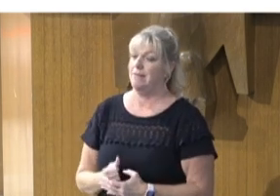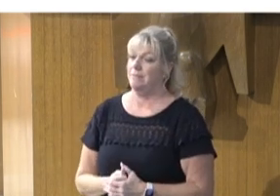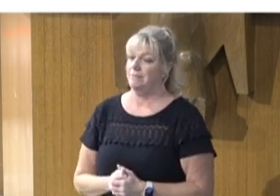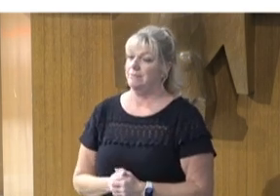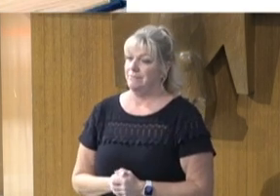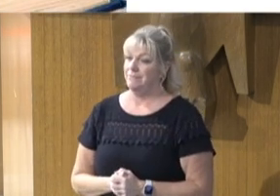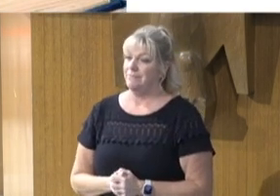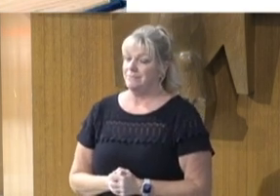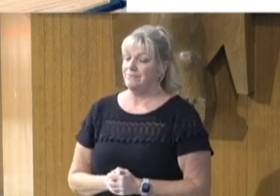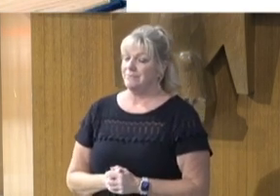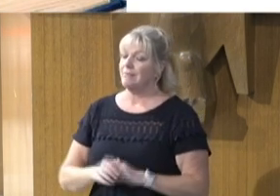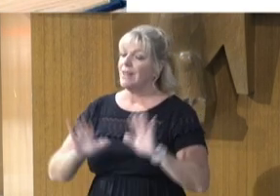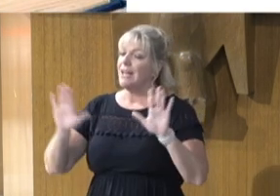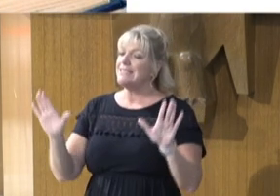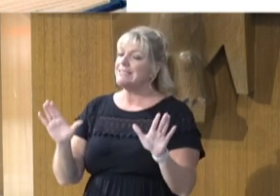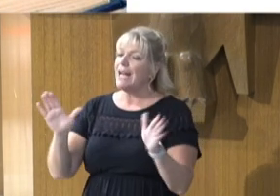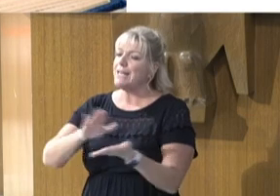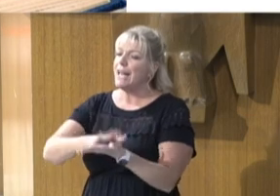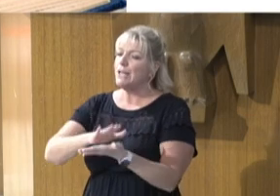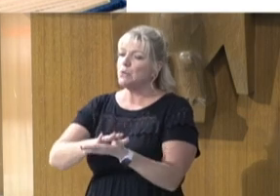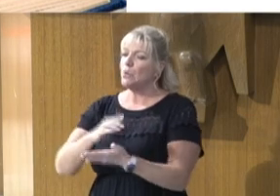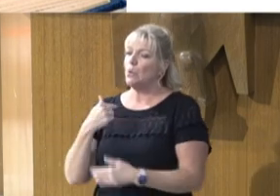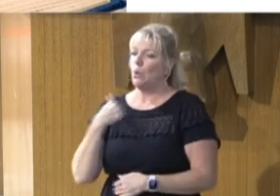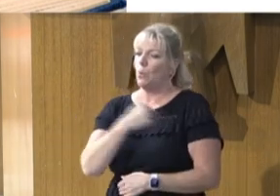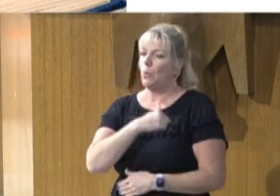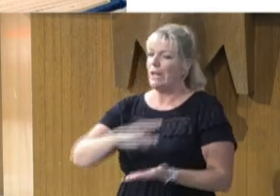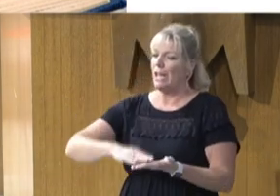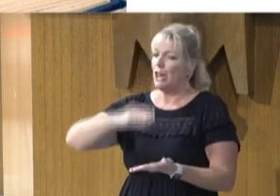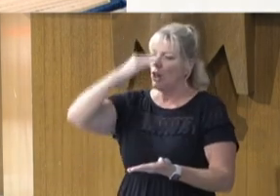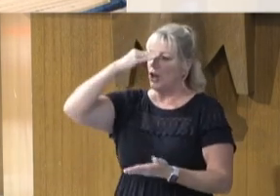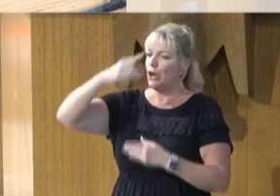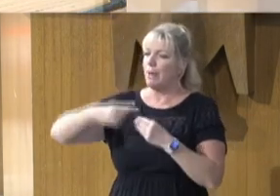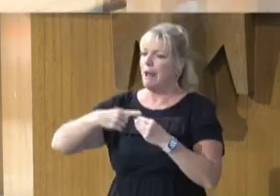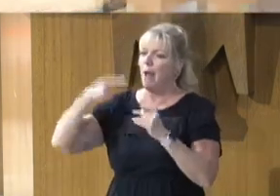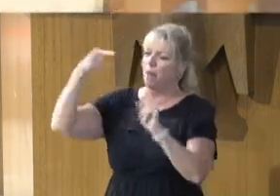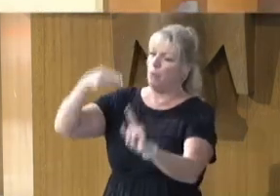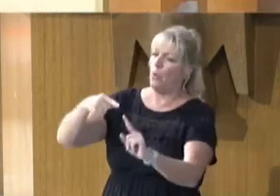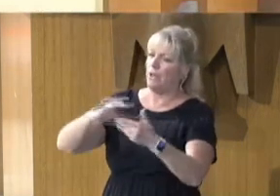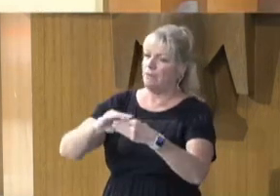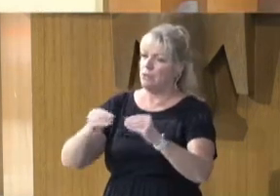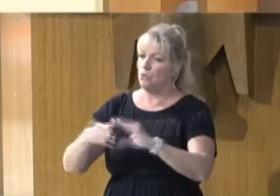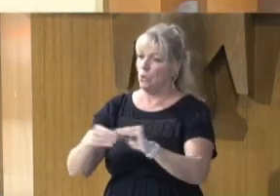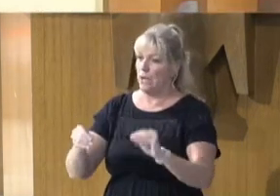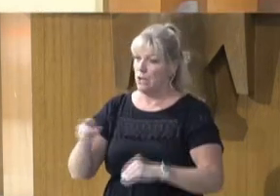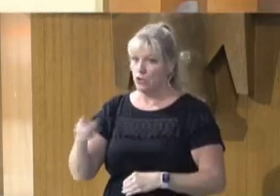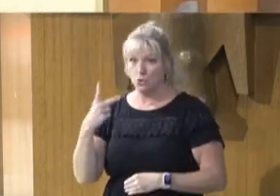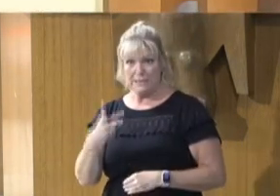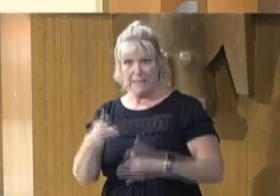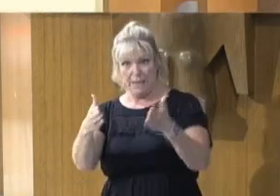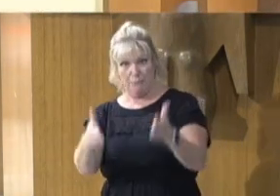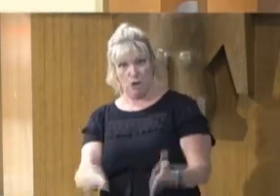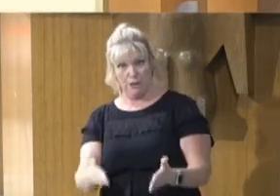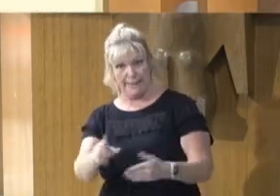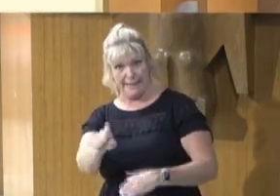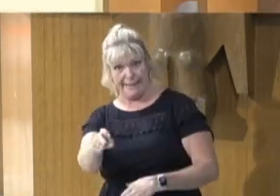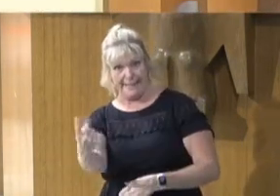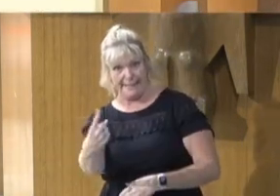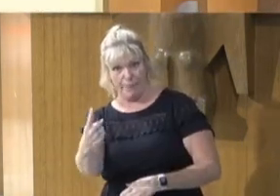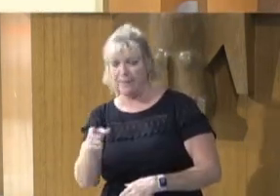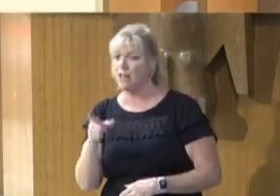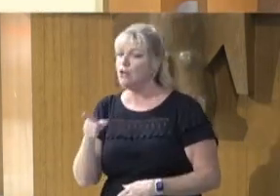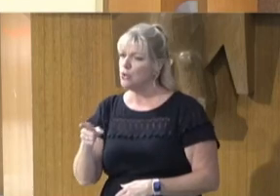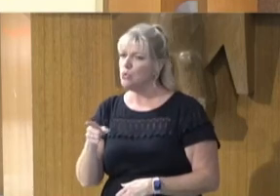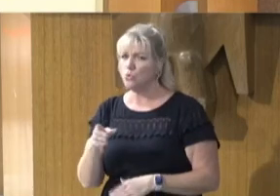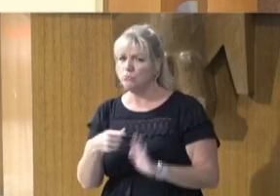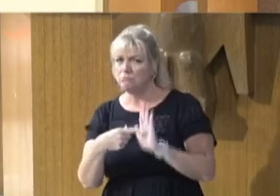In Sunday school, we were simply taught the core value of this story. If you see someone in need, be like the good Samaritan and